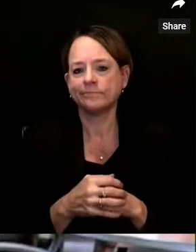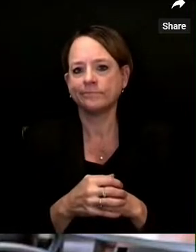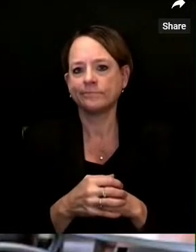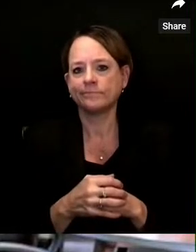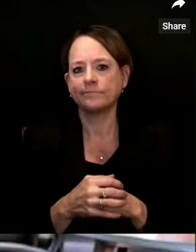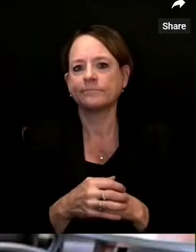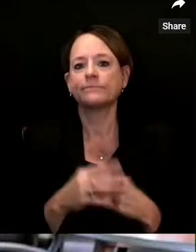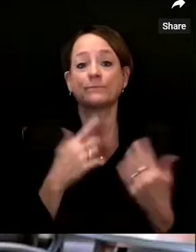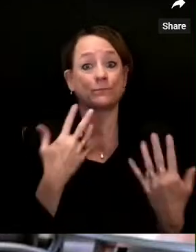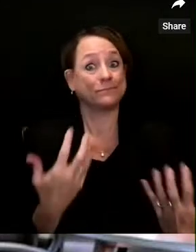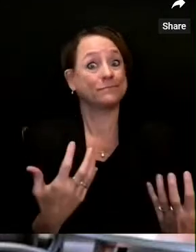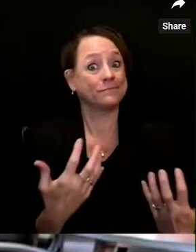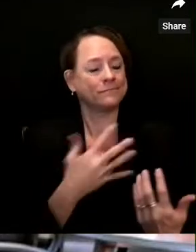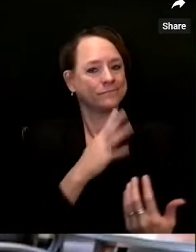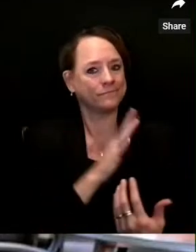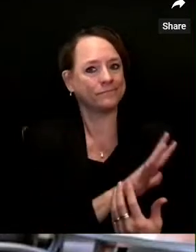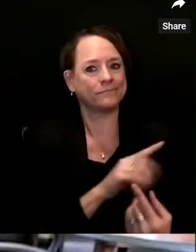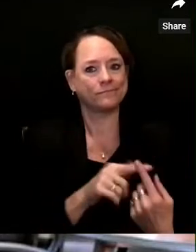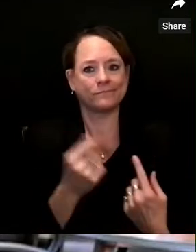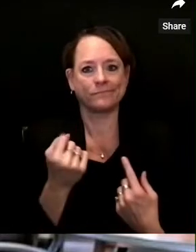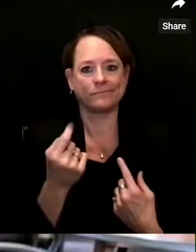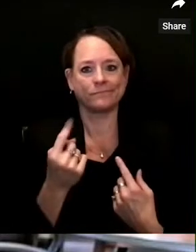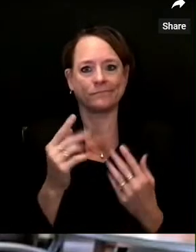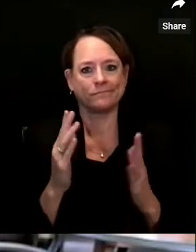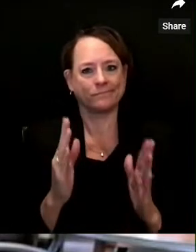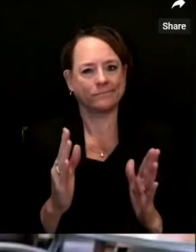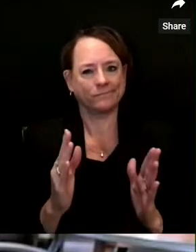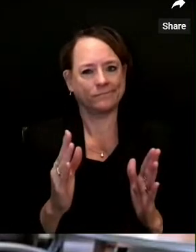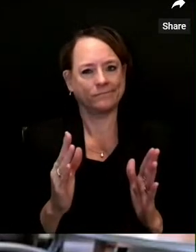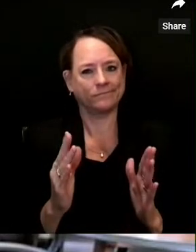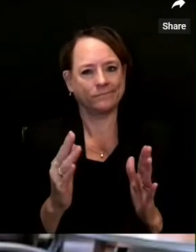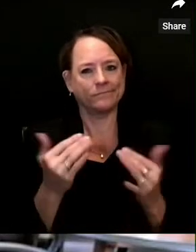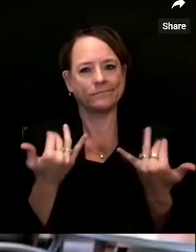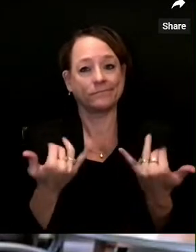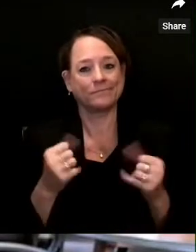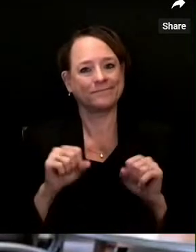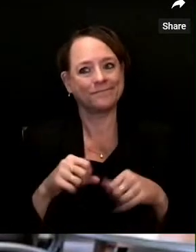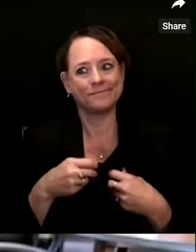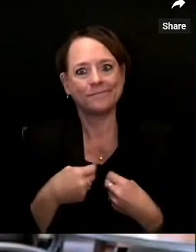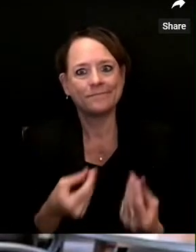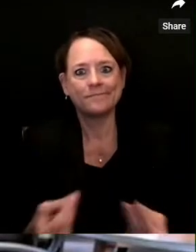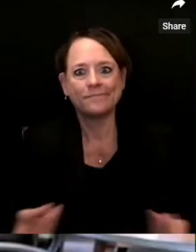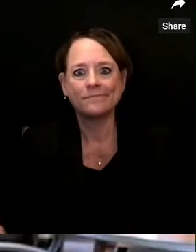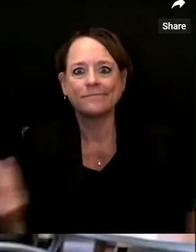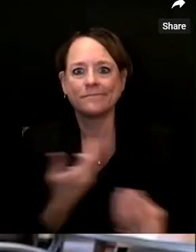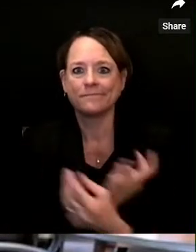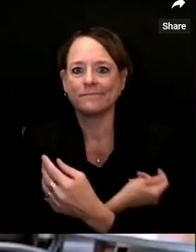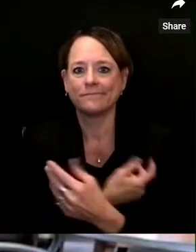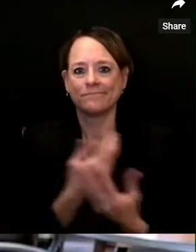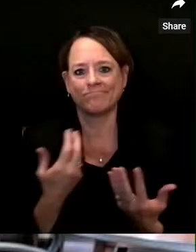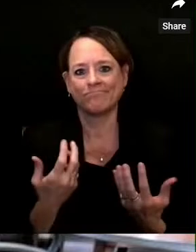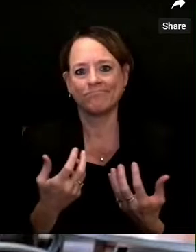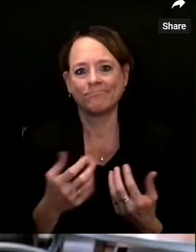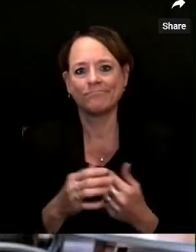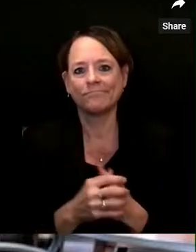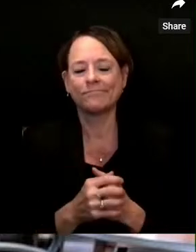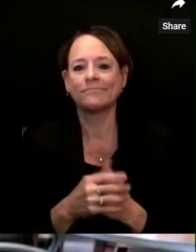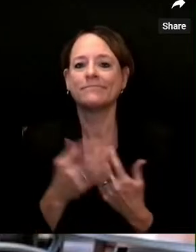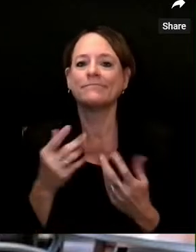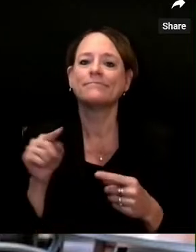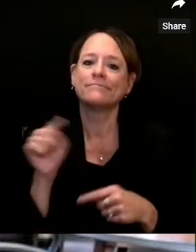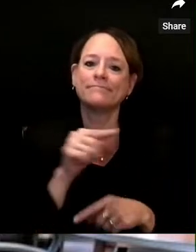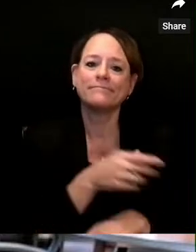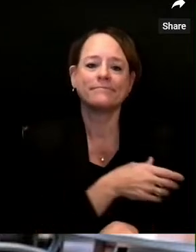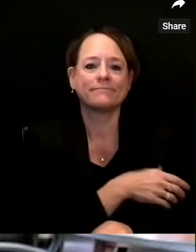in pediatric clinics and family practice settings, our federally qualified health centers, any kind of a primary care setting where